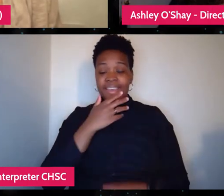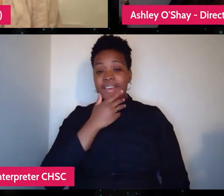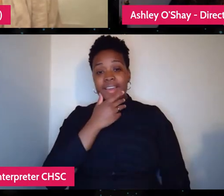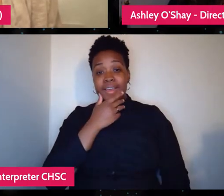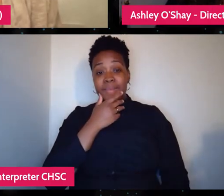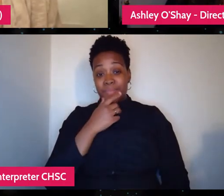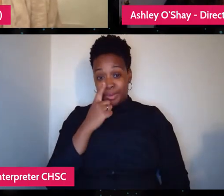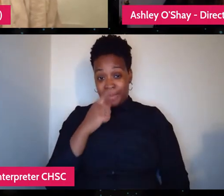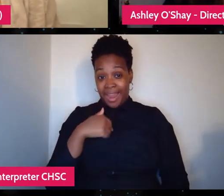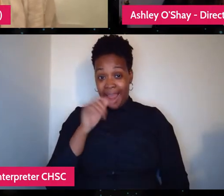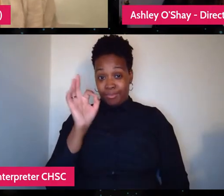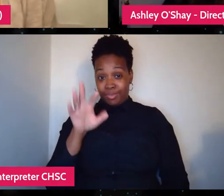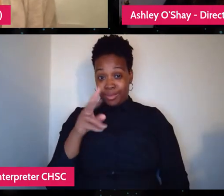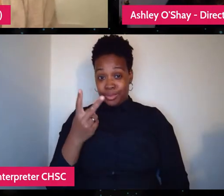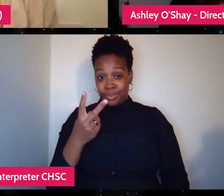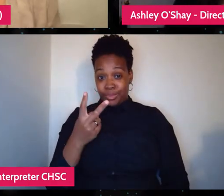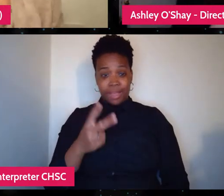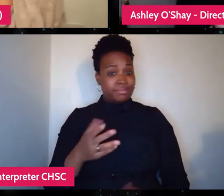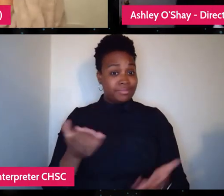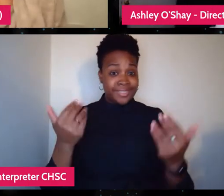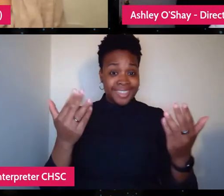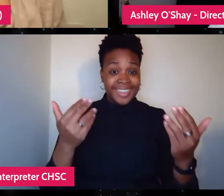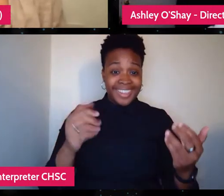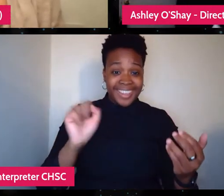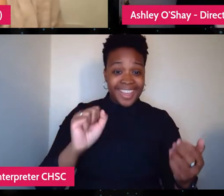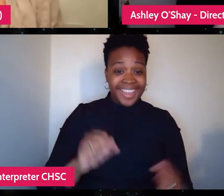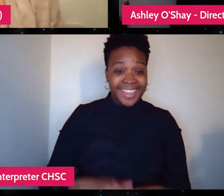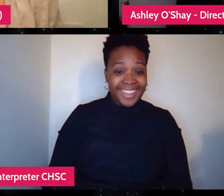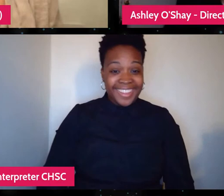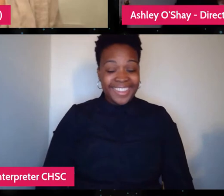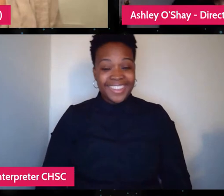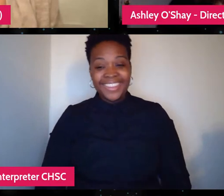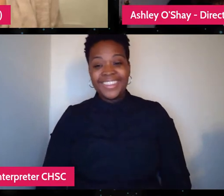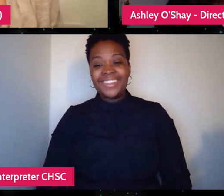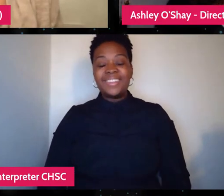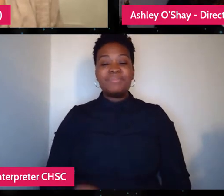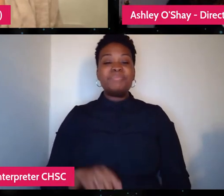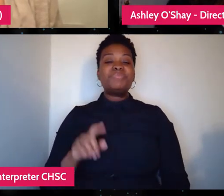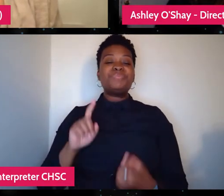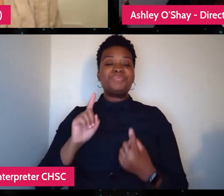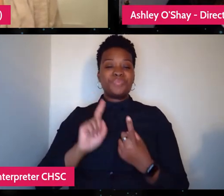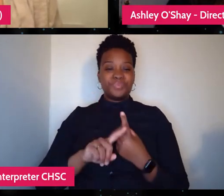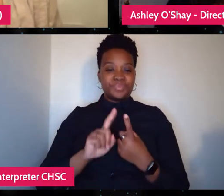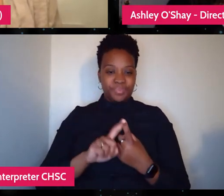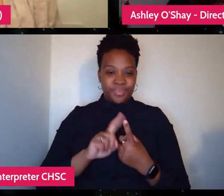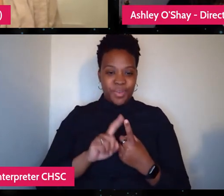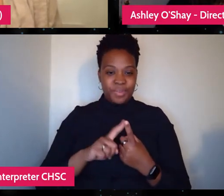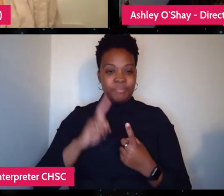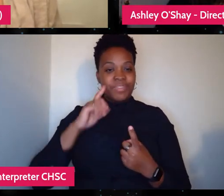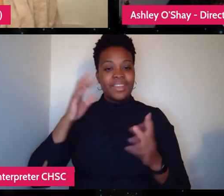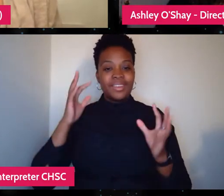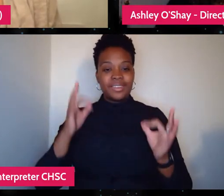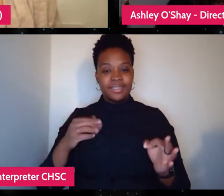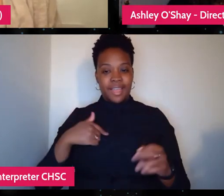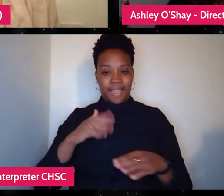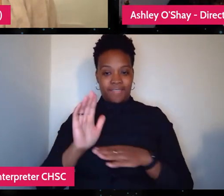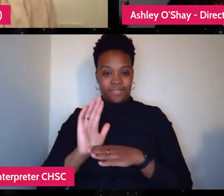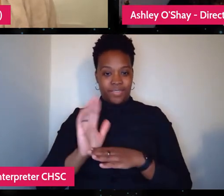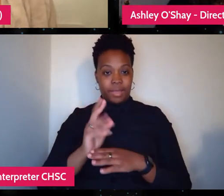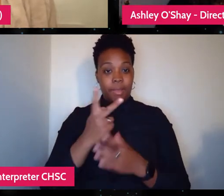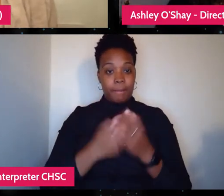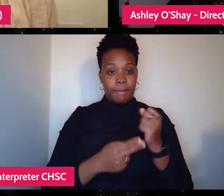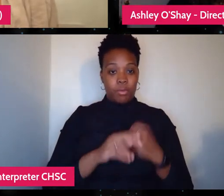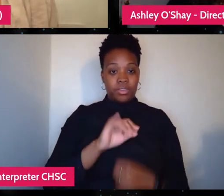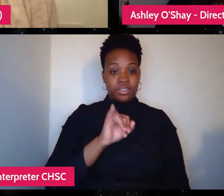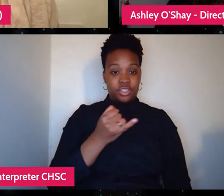Can I say two? Please, yeah, we'd love to. Okay. One was definitely when I filmed both Janae and